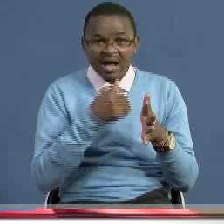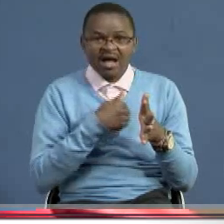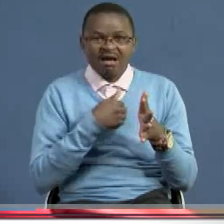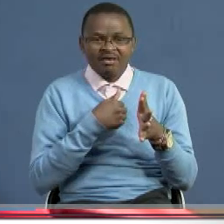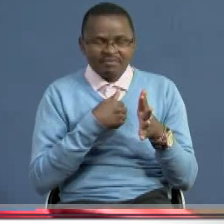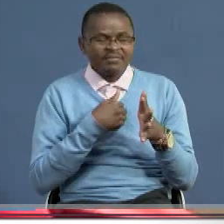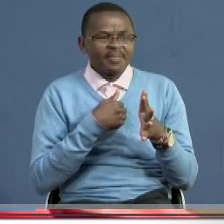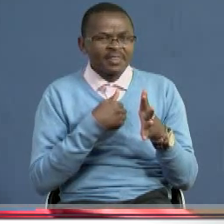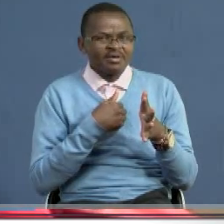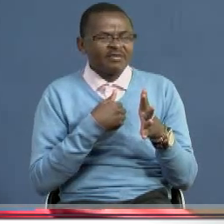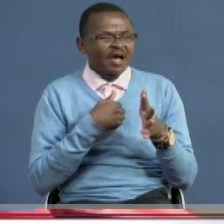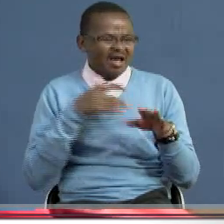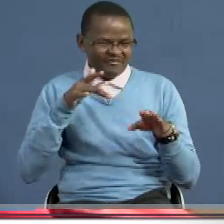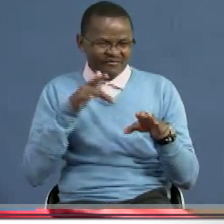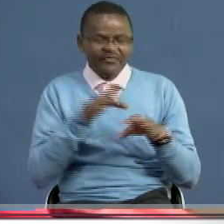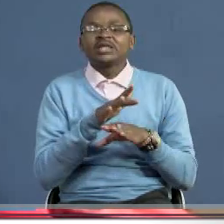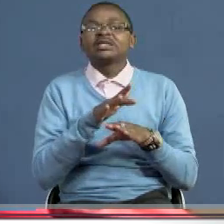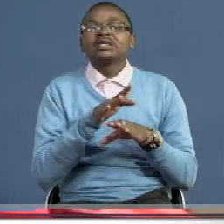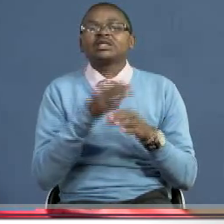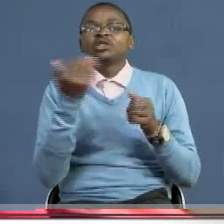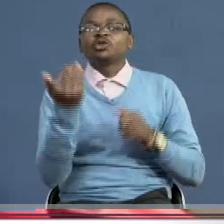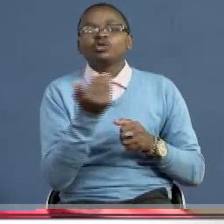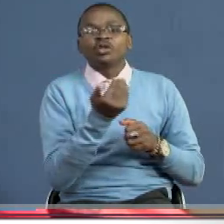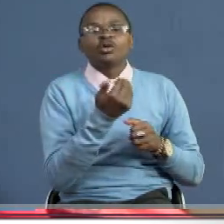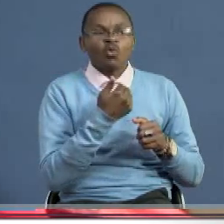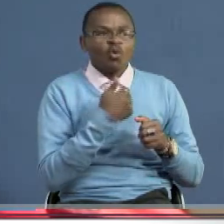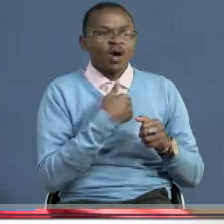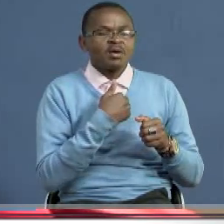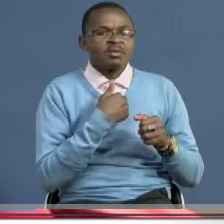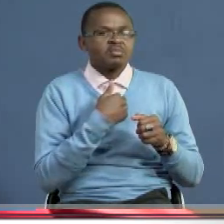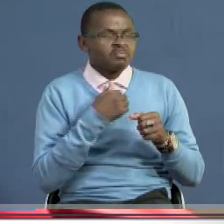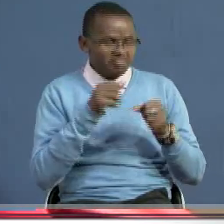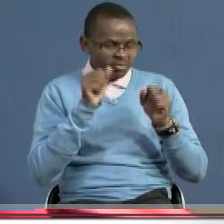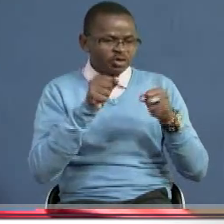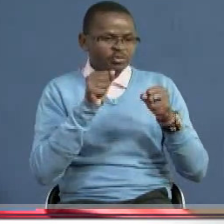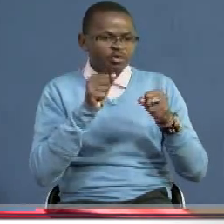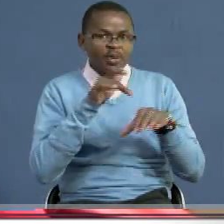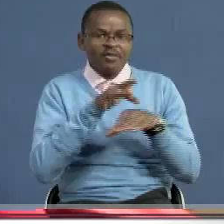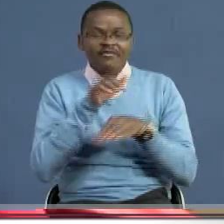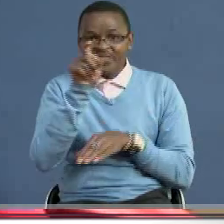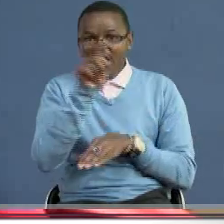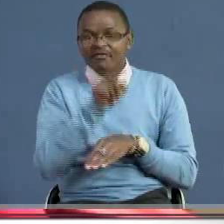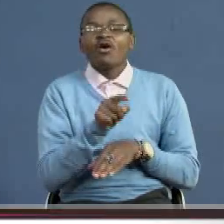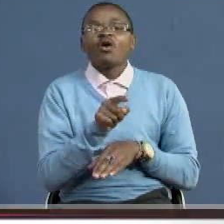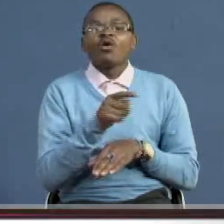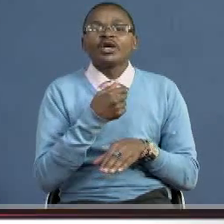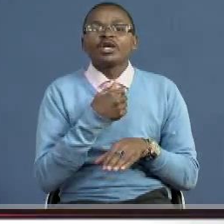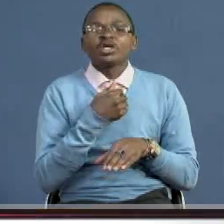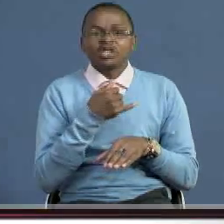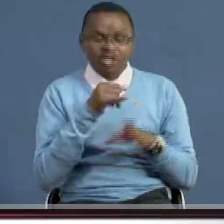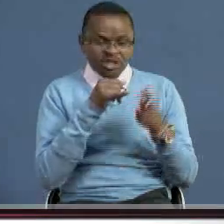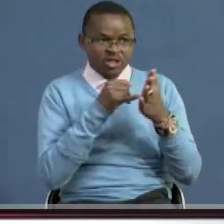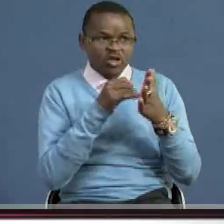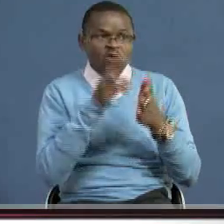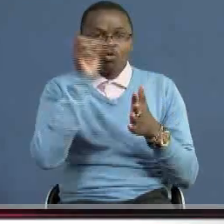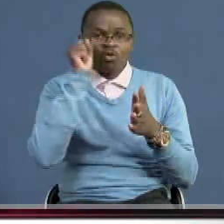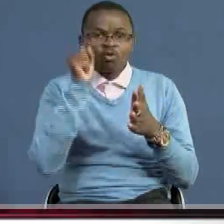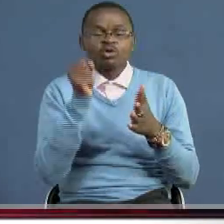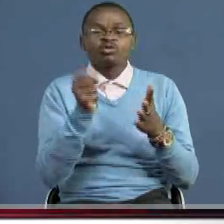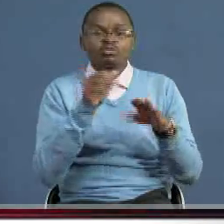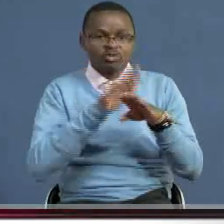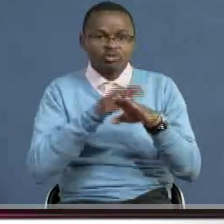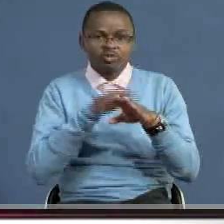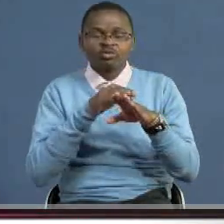had vulnerable children. A good number of children were vulnerable, and therefore it was good for Save the Children to come